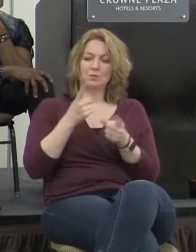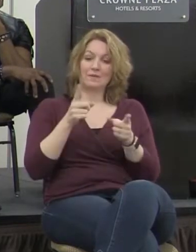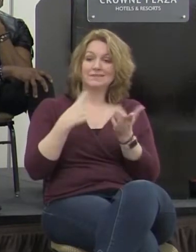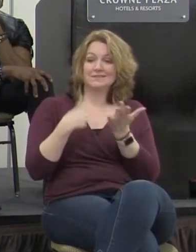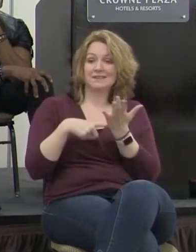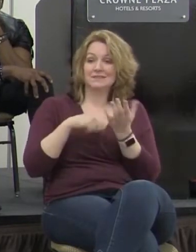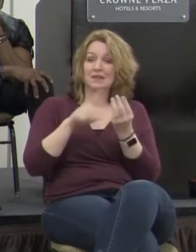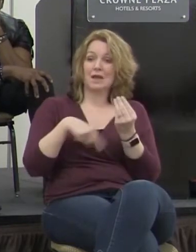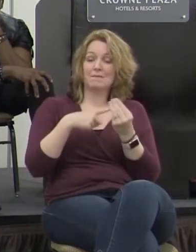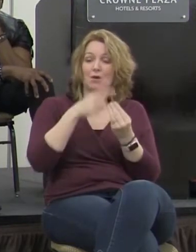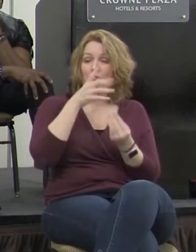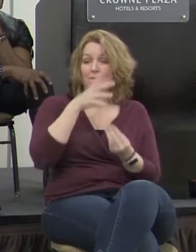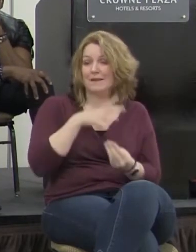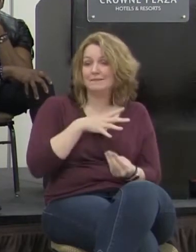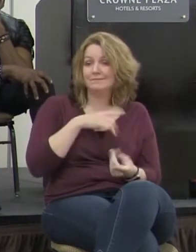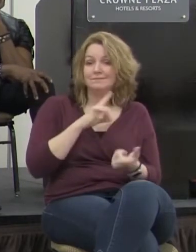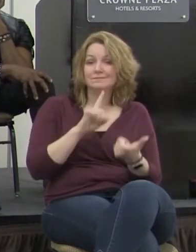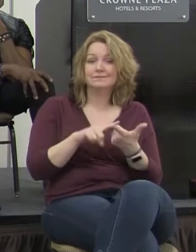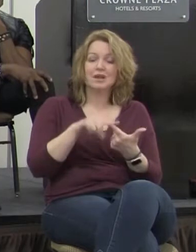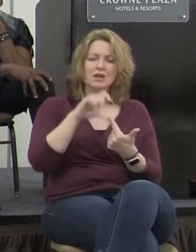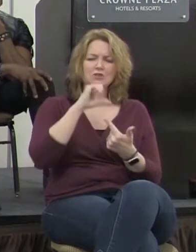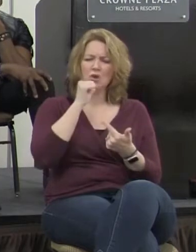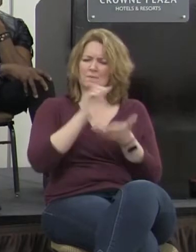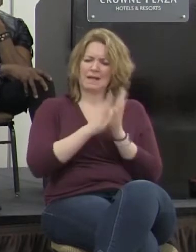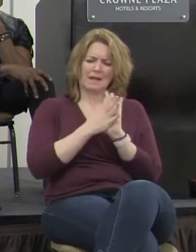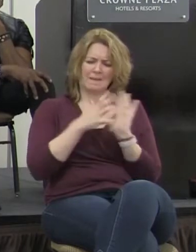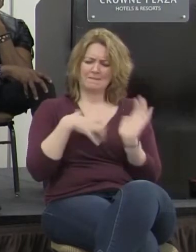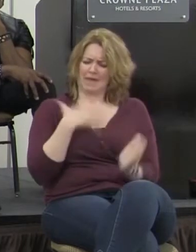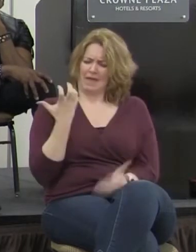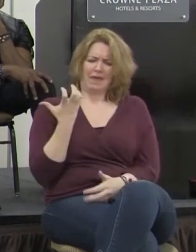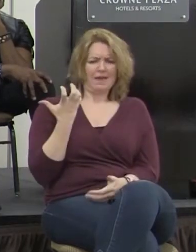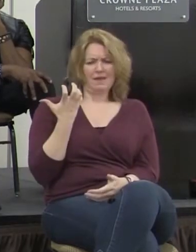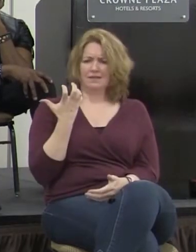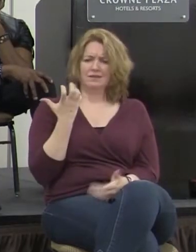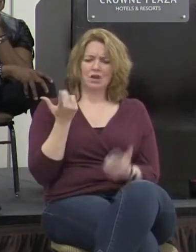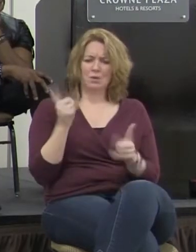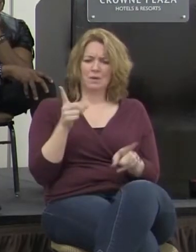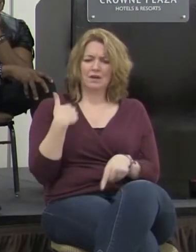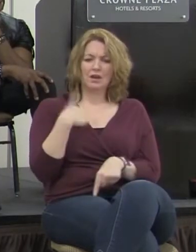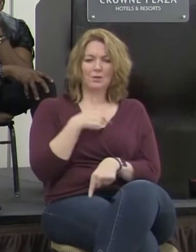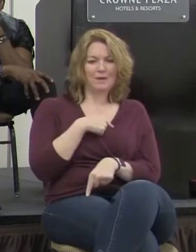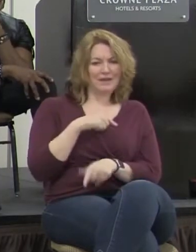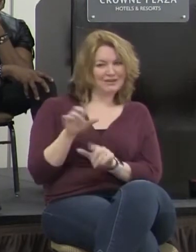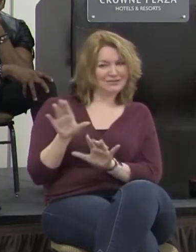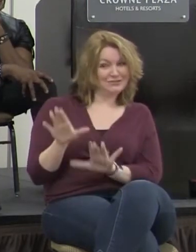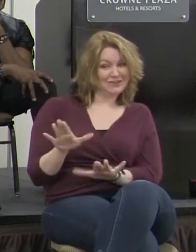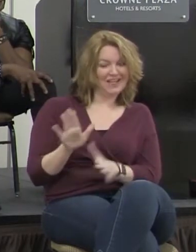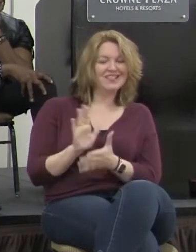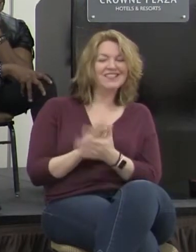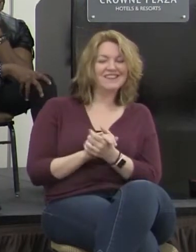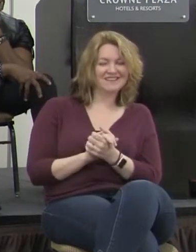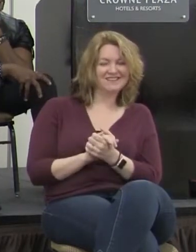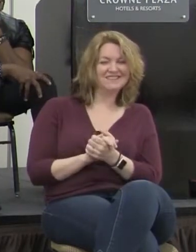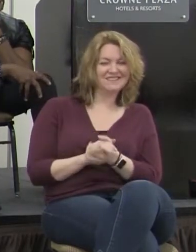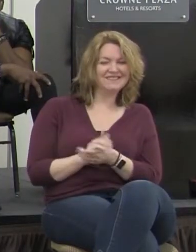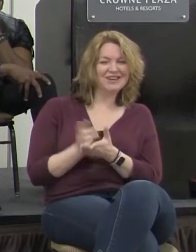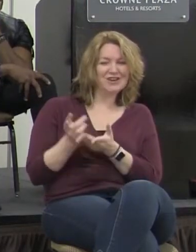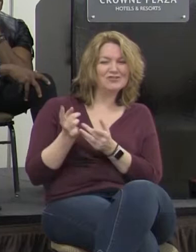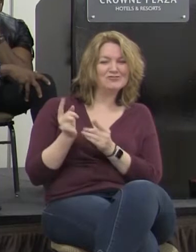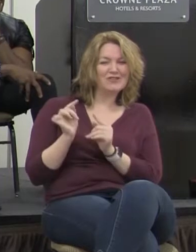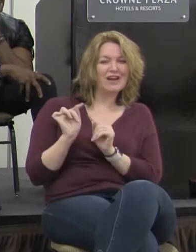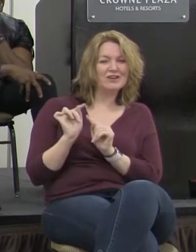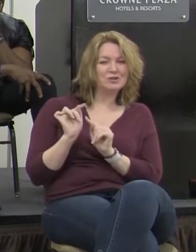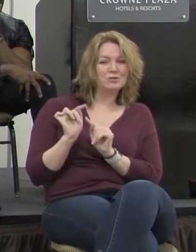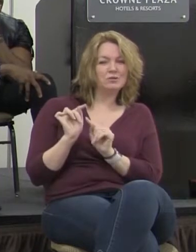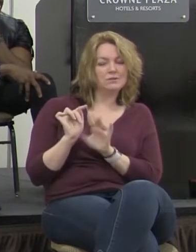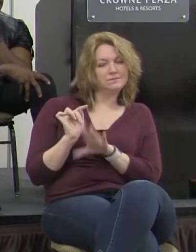is about women. And don't get angry when we gently try to,